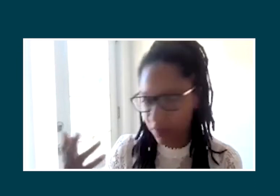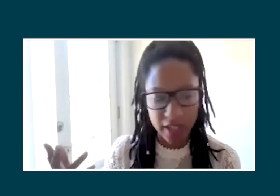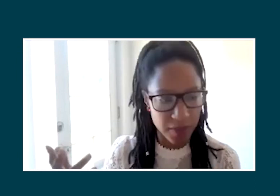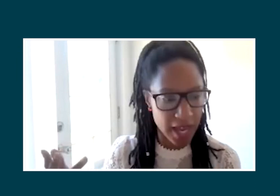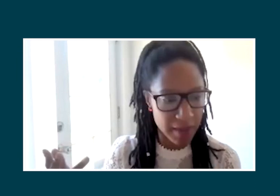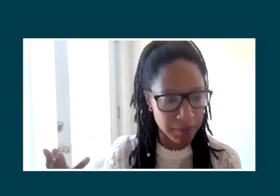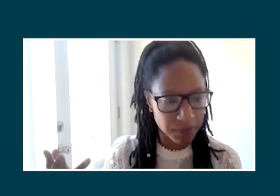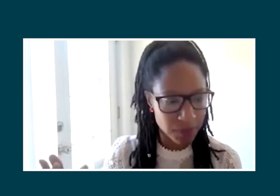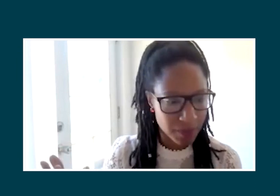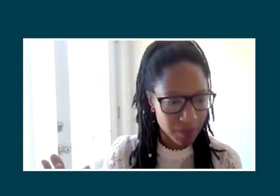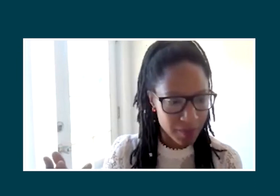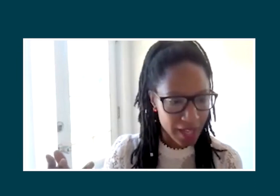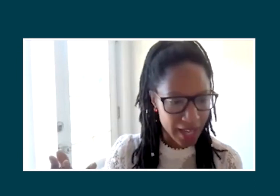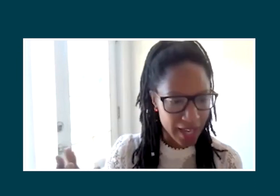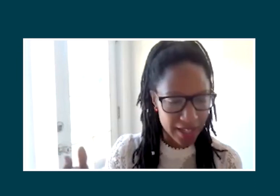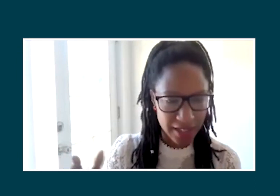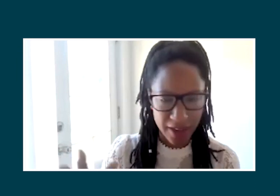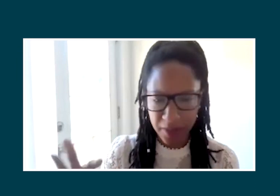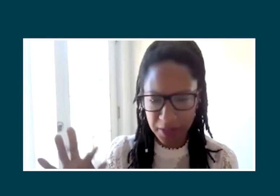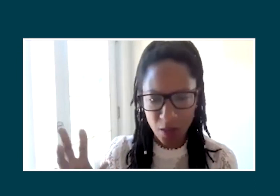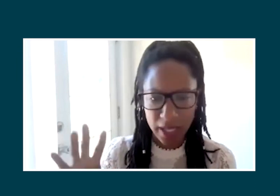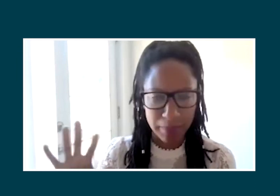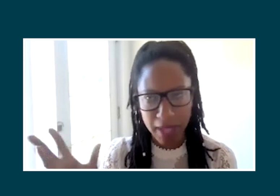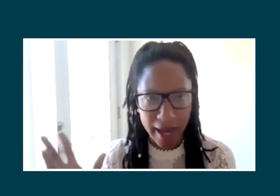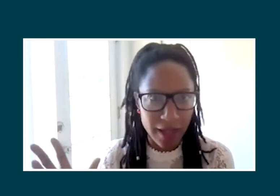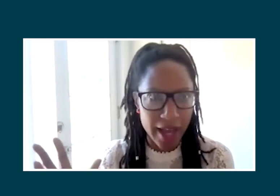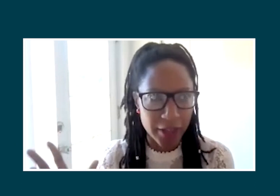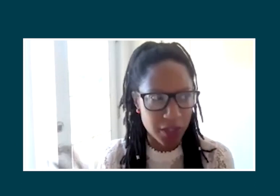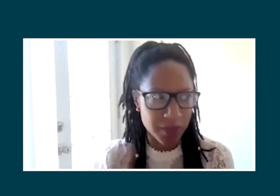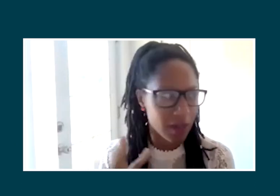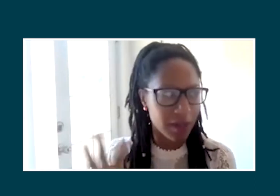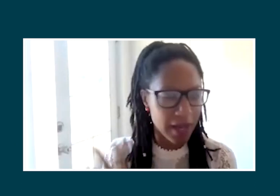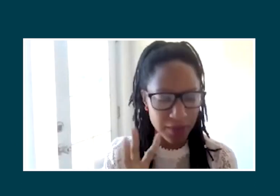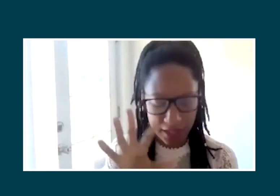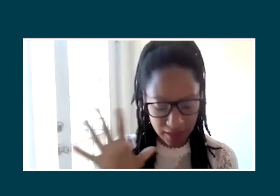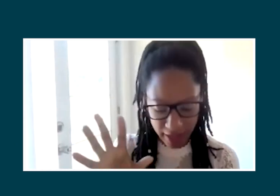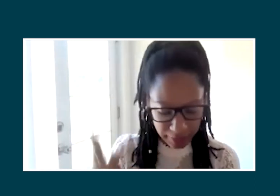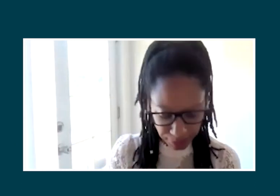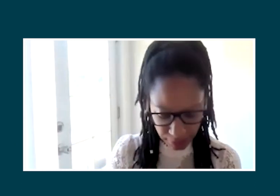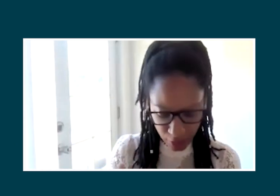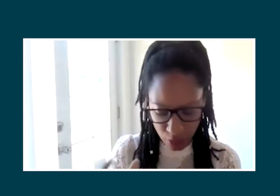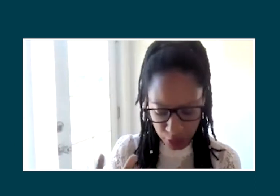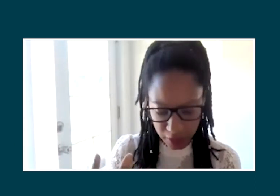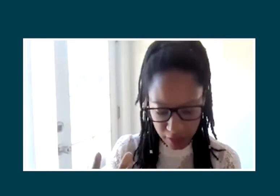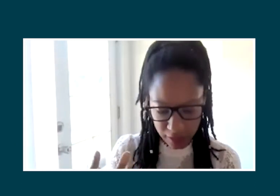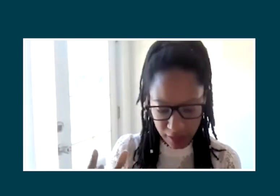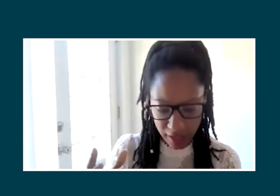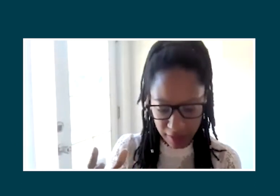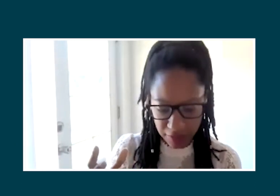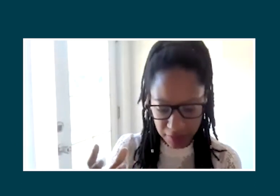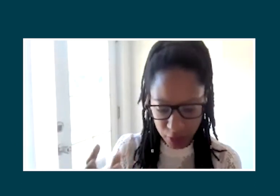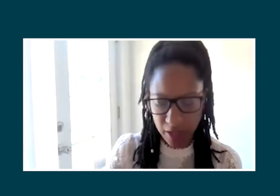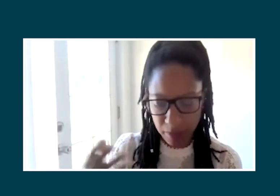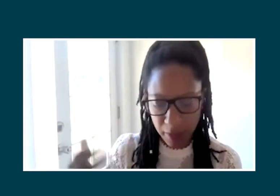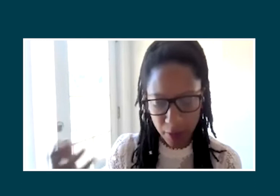their video game. And, you know, it was called like Blacklash, and it was all about this